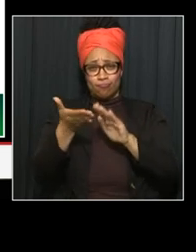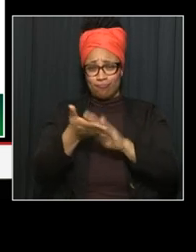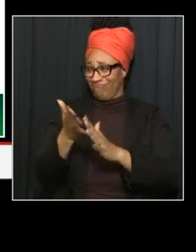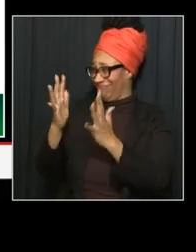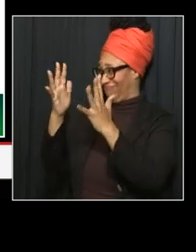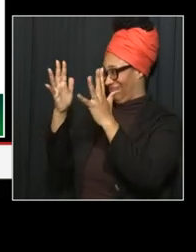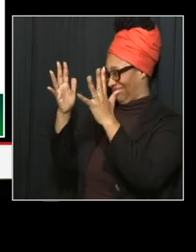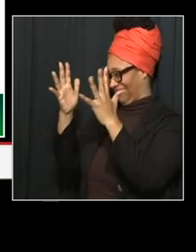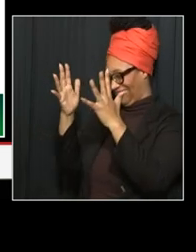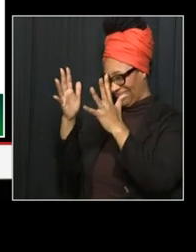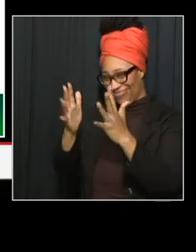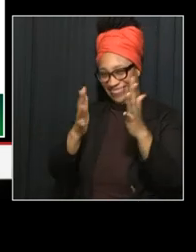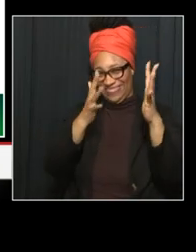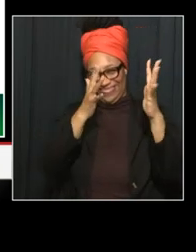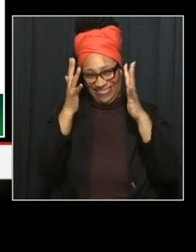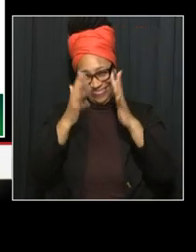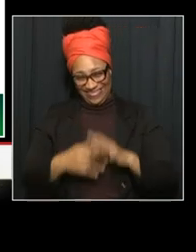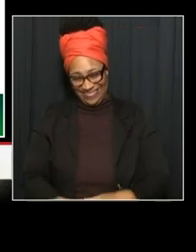yeah.